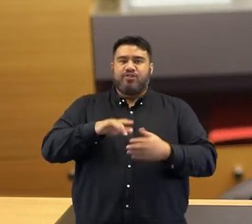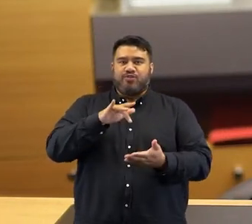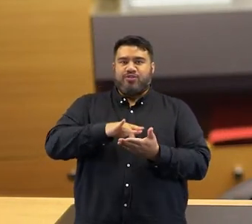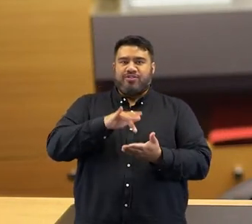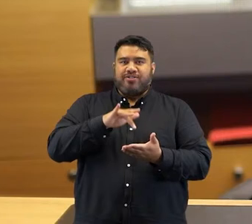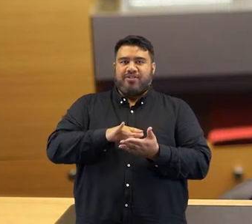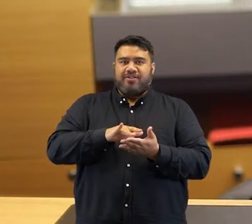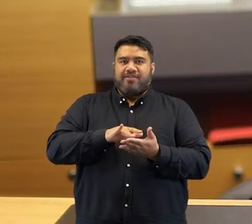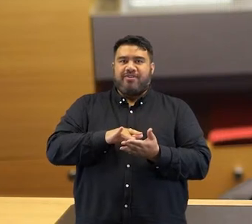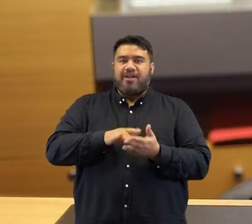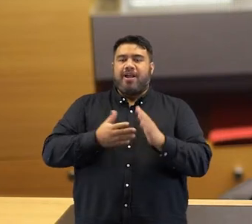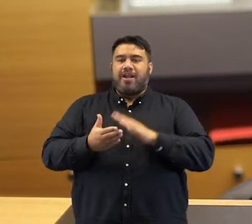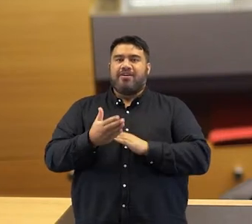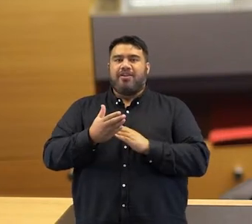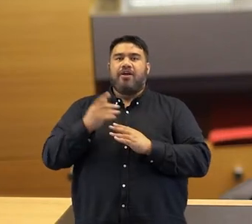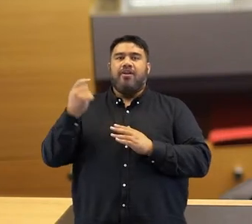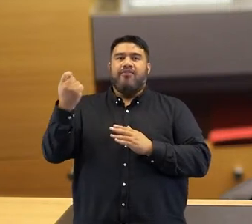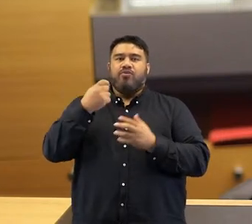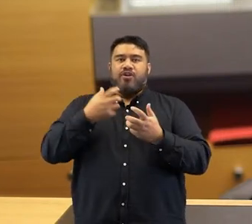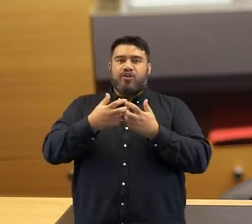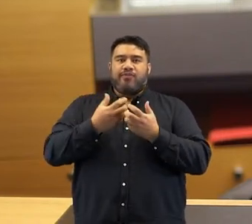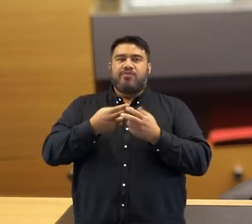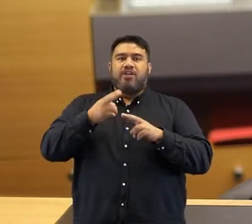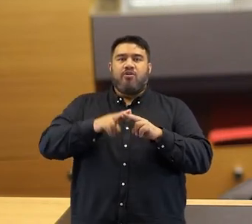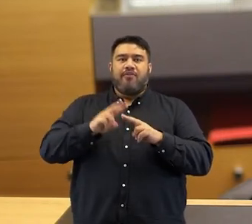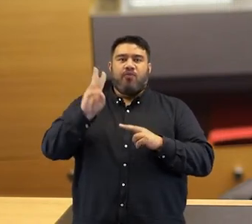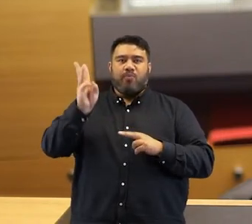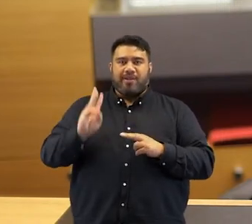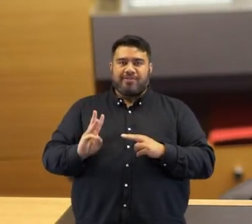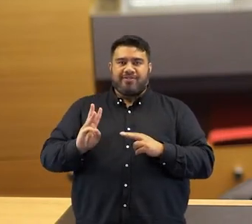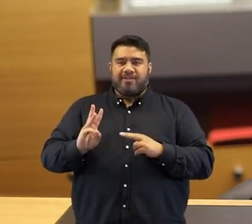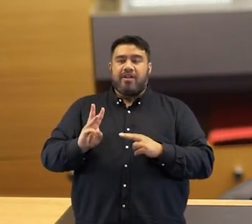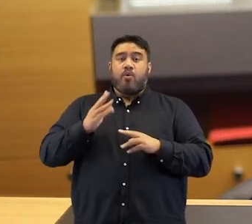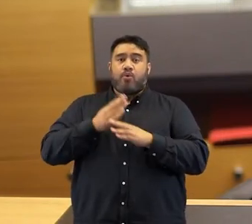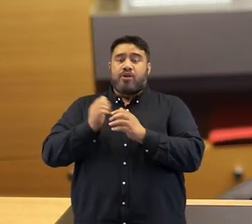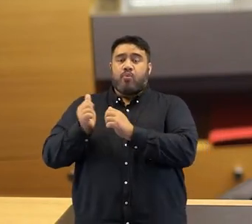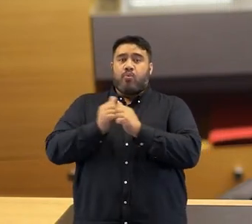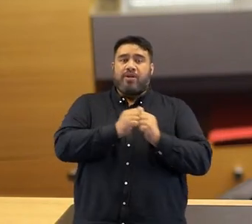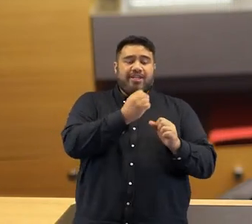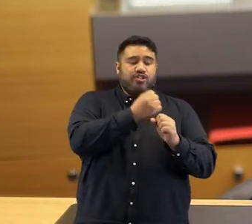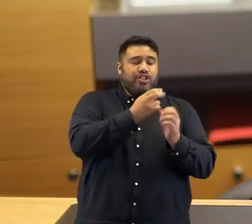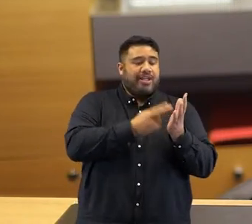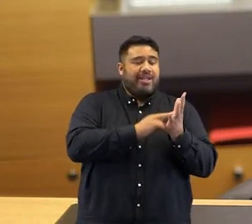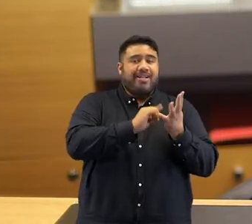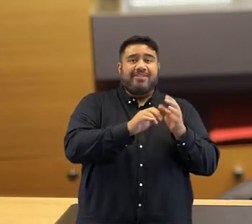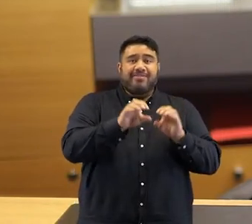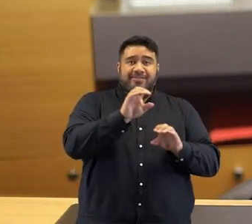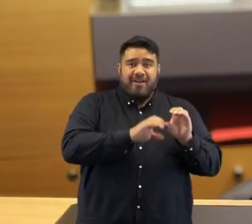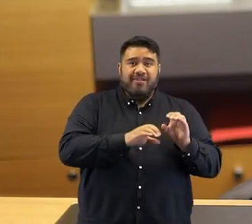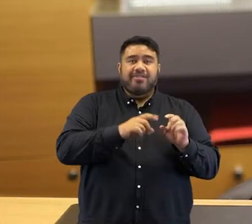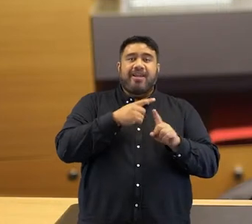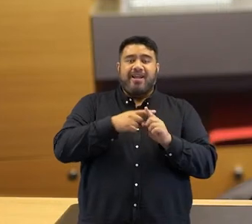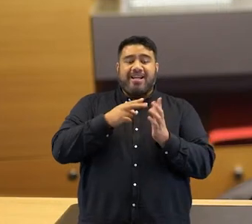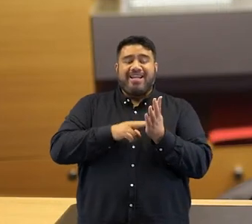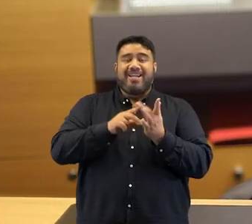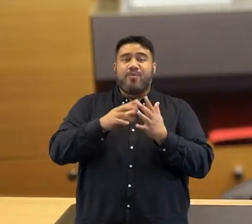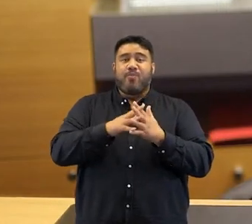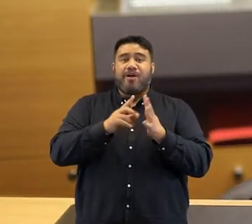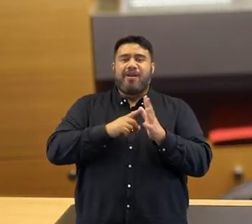Puna Pātioteo of Te Herenga Waka Victoria University of Wellington, in partnership with GNS Science and